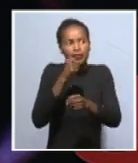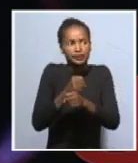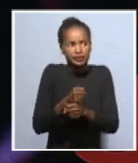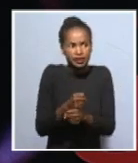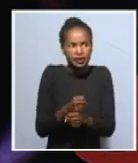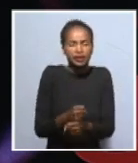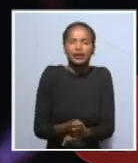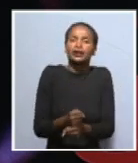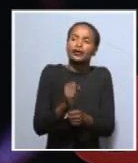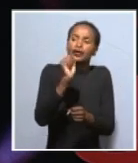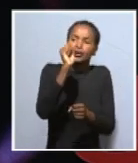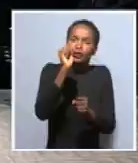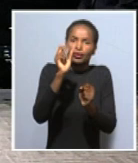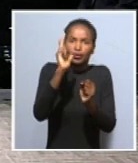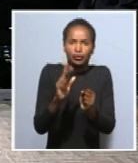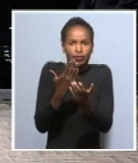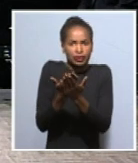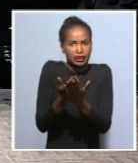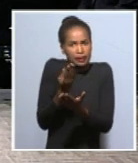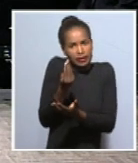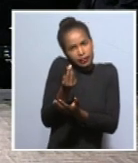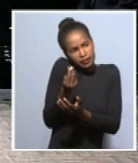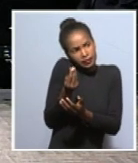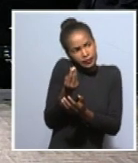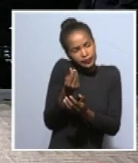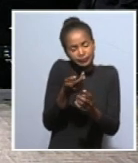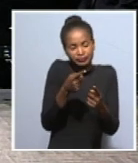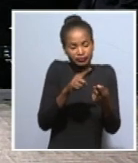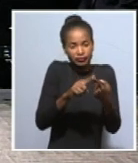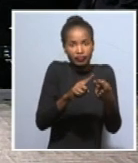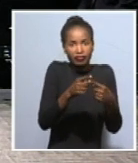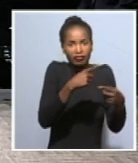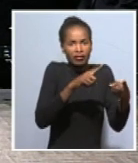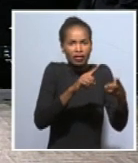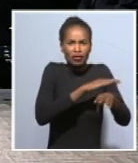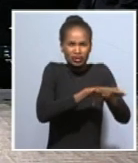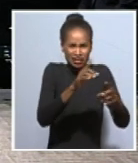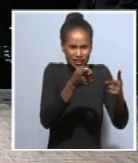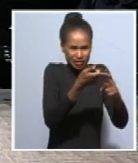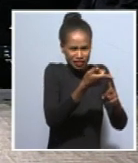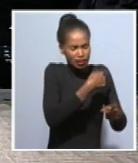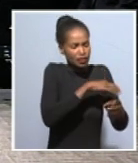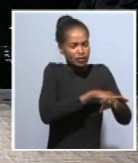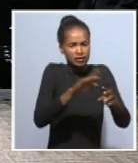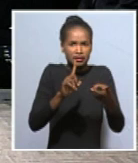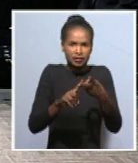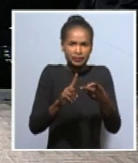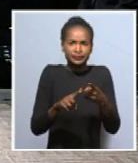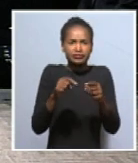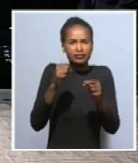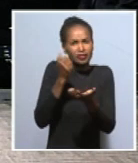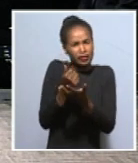term of that client. So I think that is the one measure. The other relief measure is we have had to